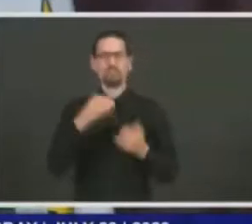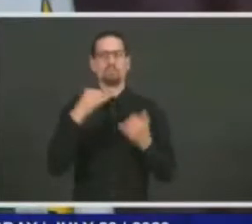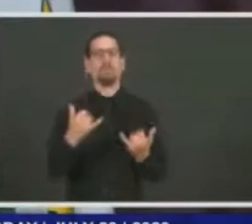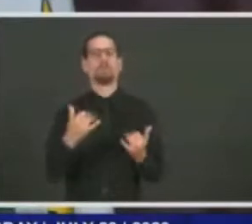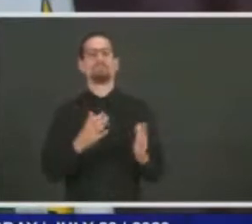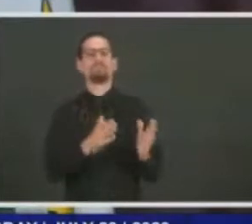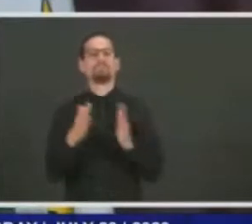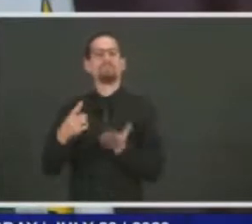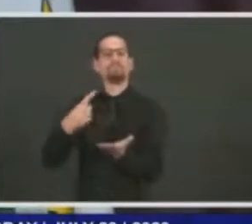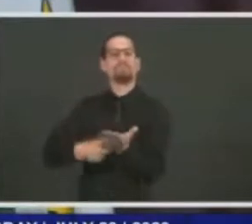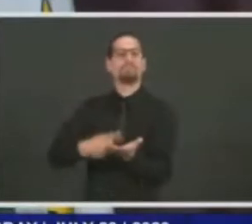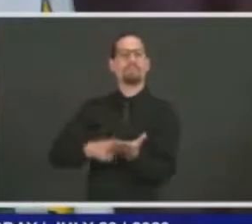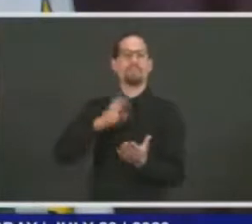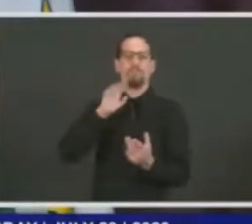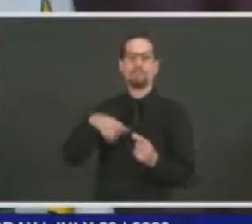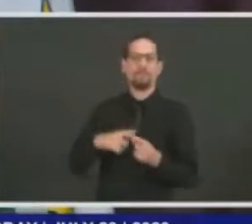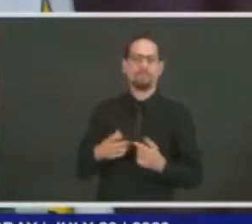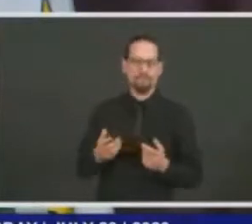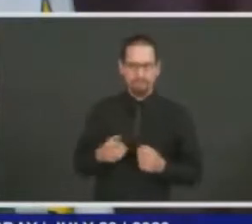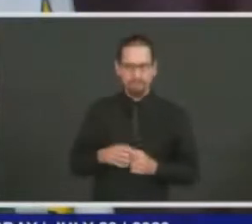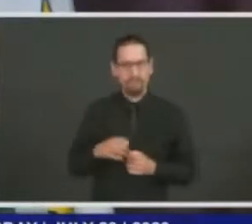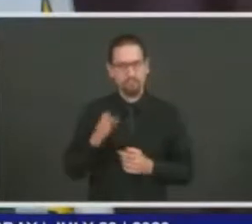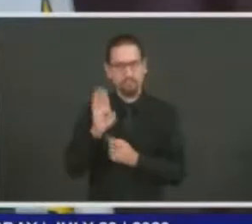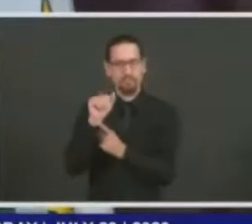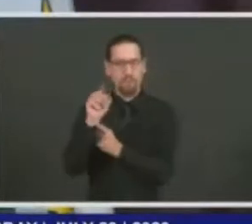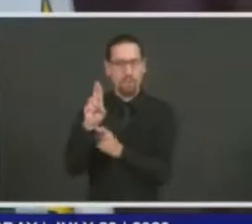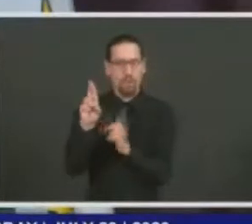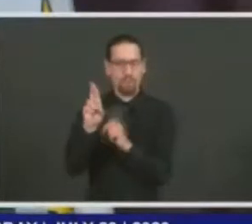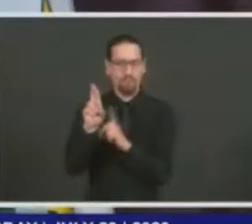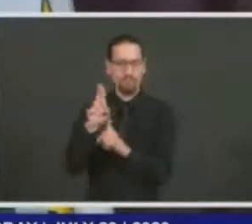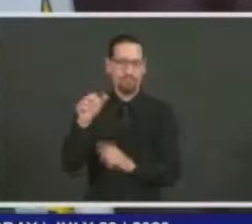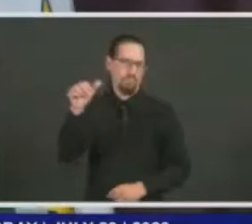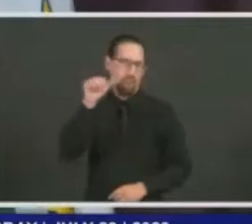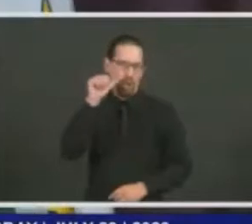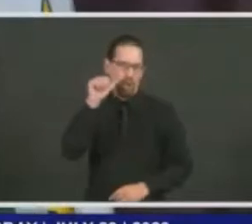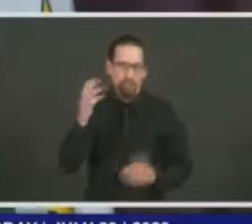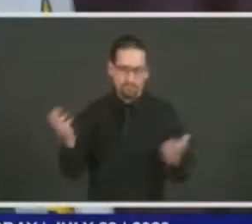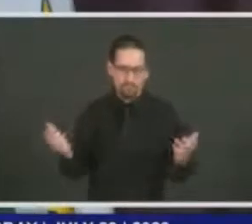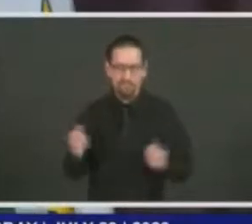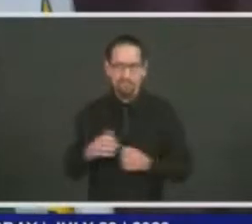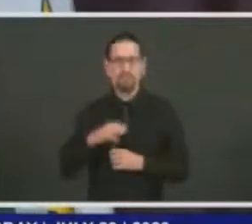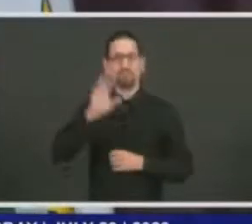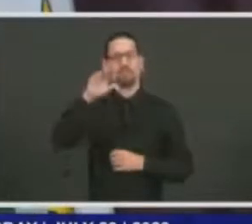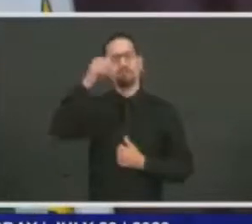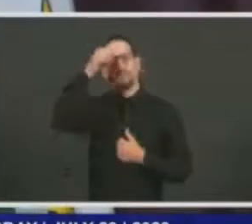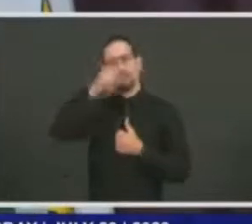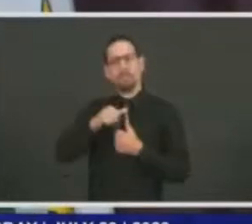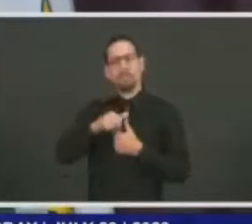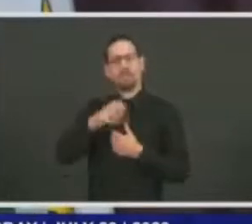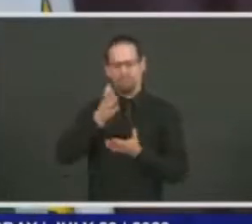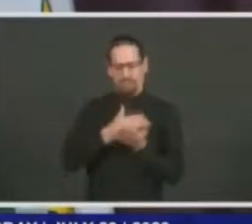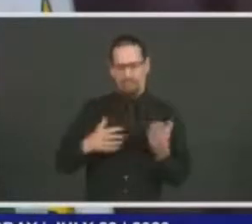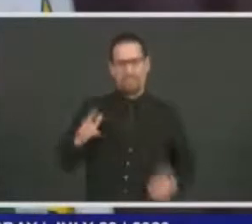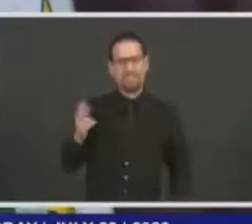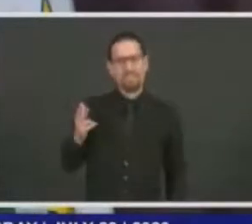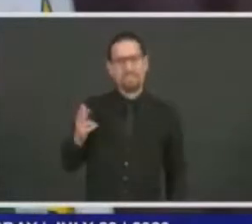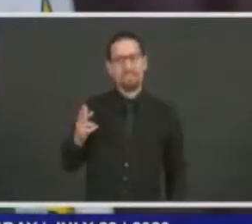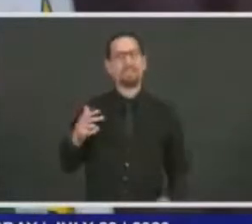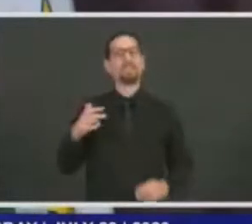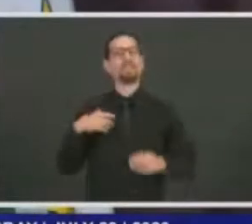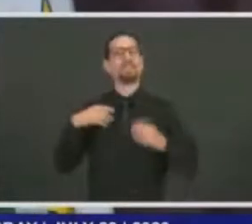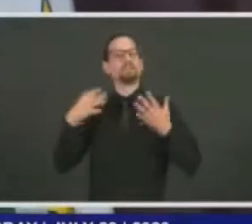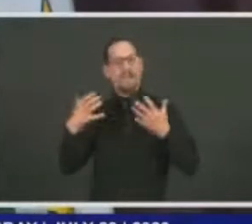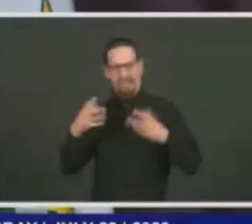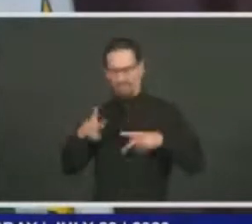including bars, I said that we were in the business of trying to help you get back into business. And we